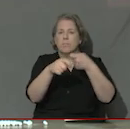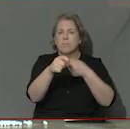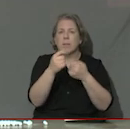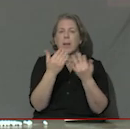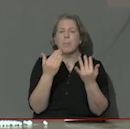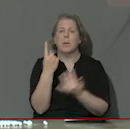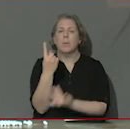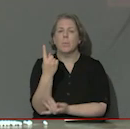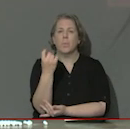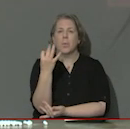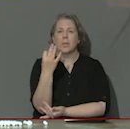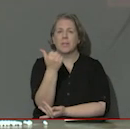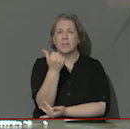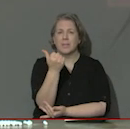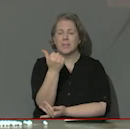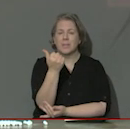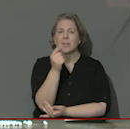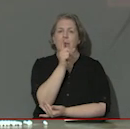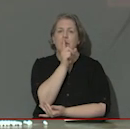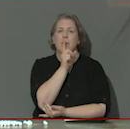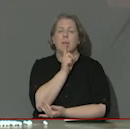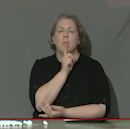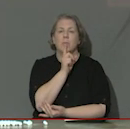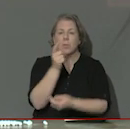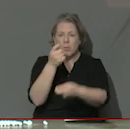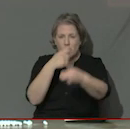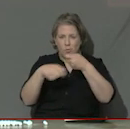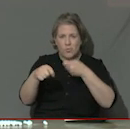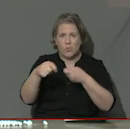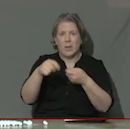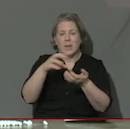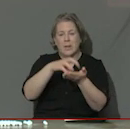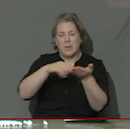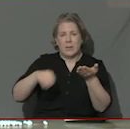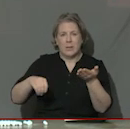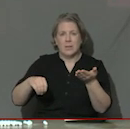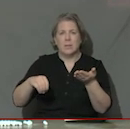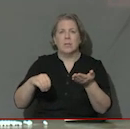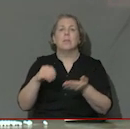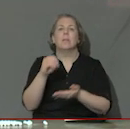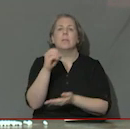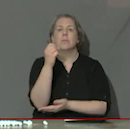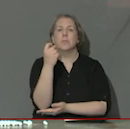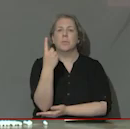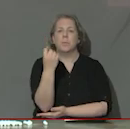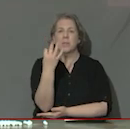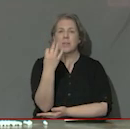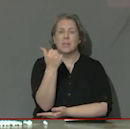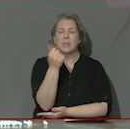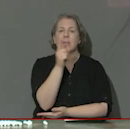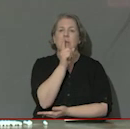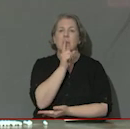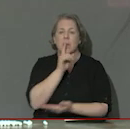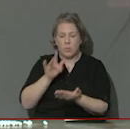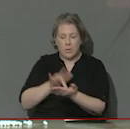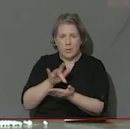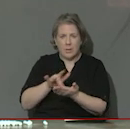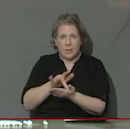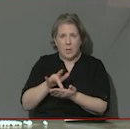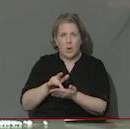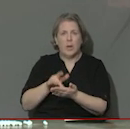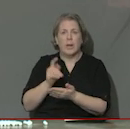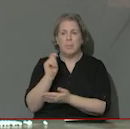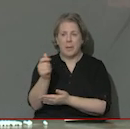336,000. Trade discount was 336,000. Quickly calculate the cost of